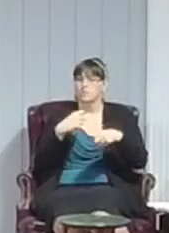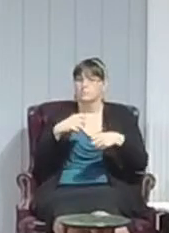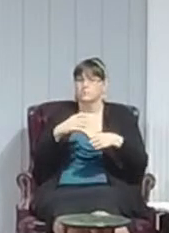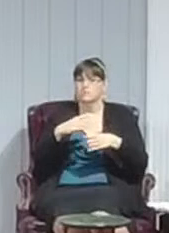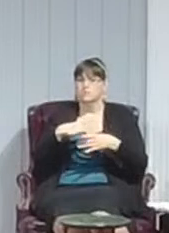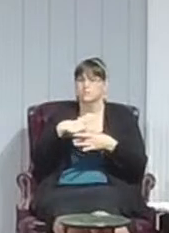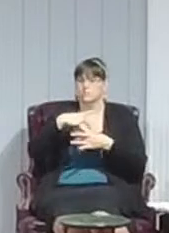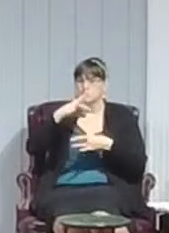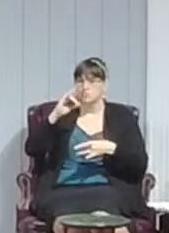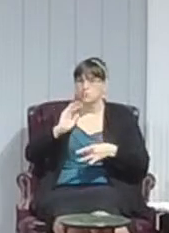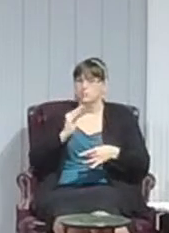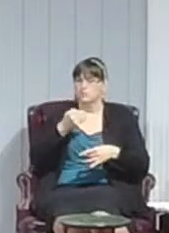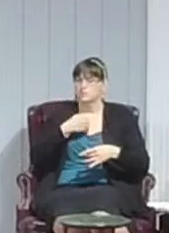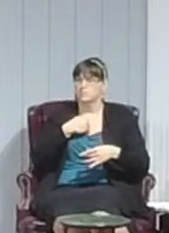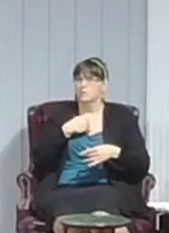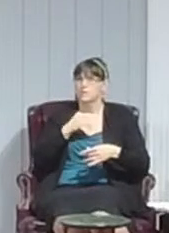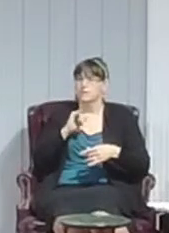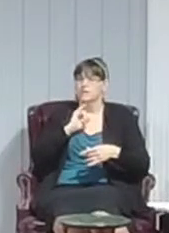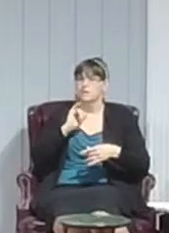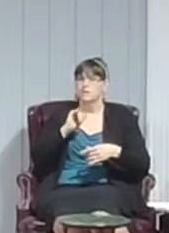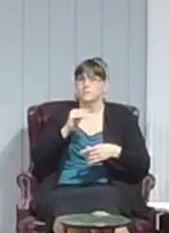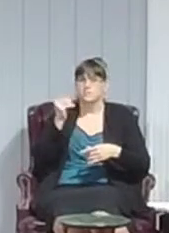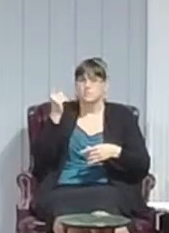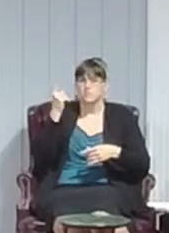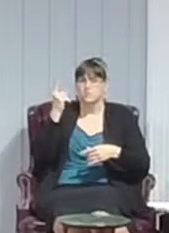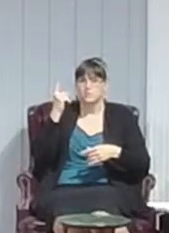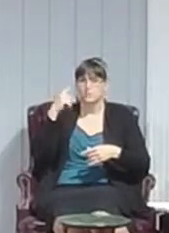is troubled for